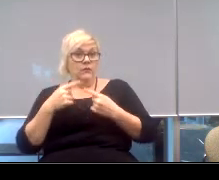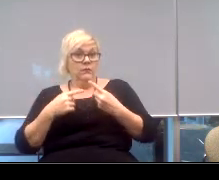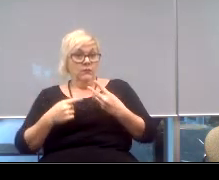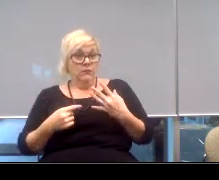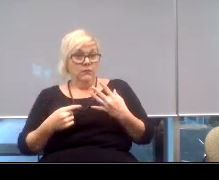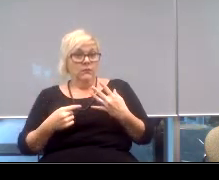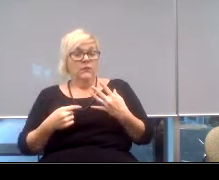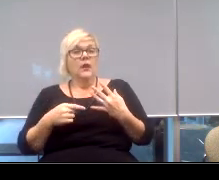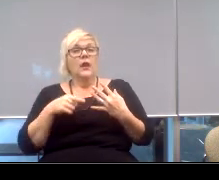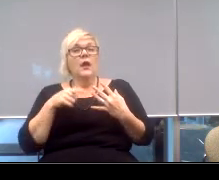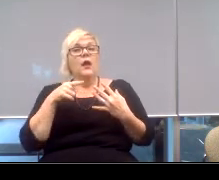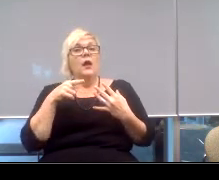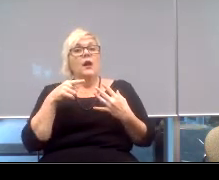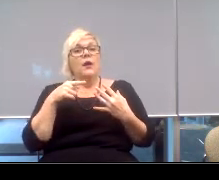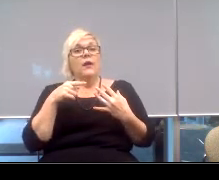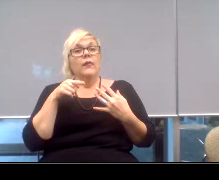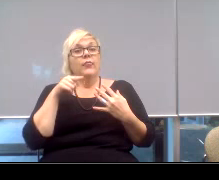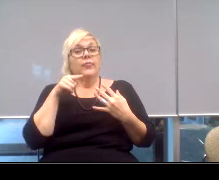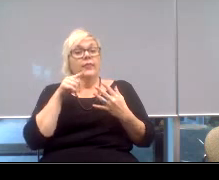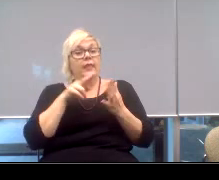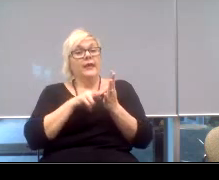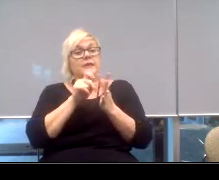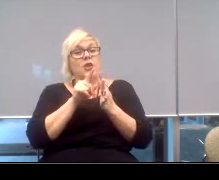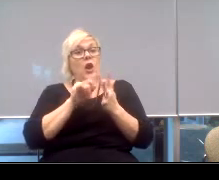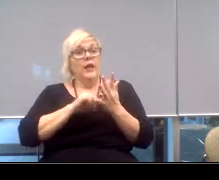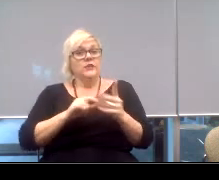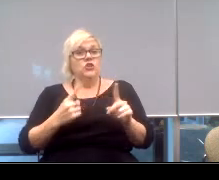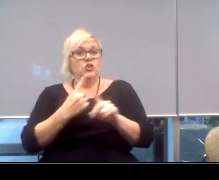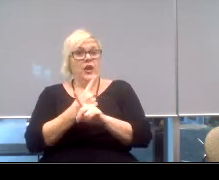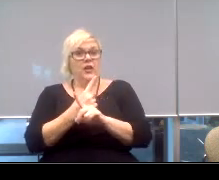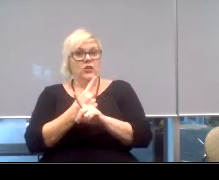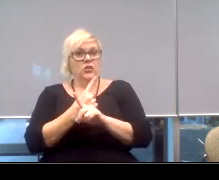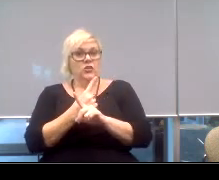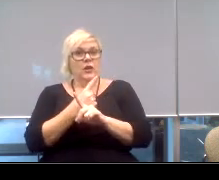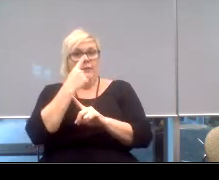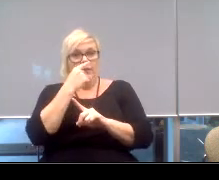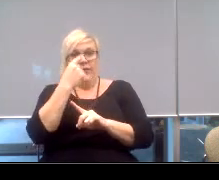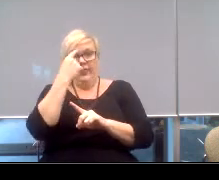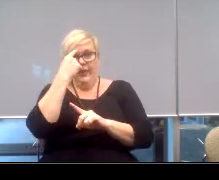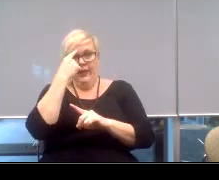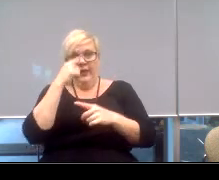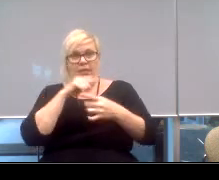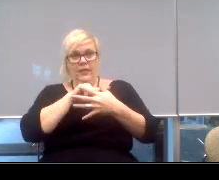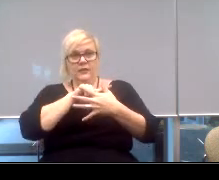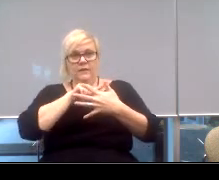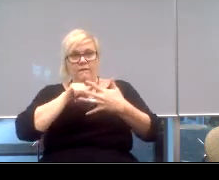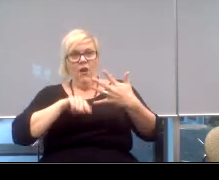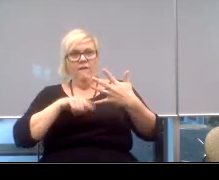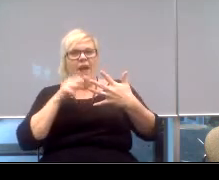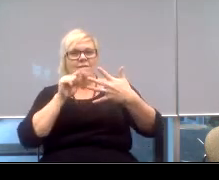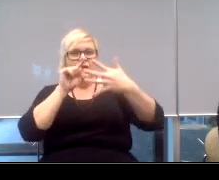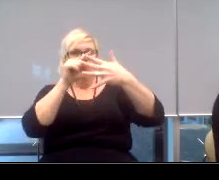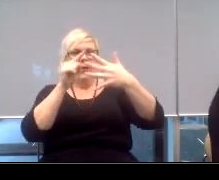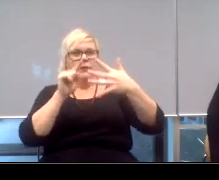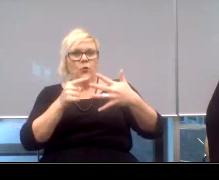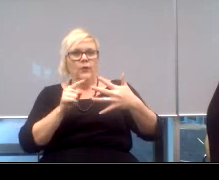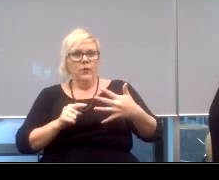With this change of focus, many are also thinking many of these 5 elements on the screen.